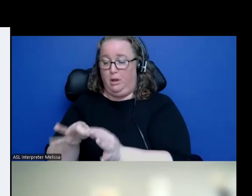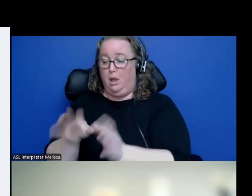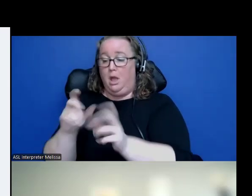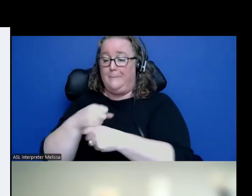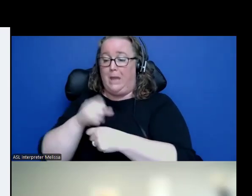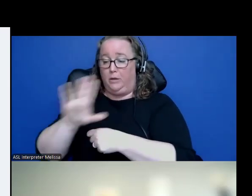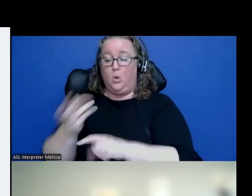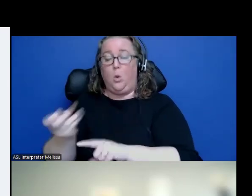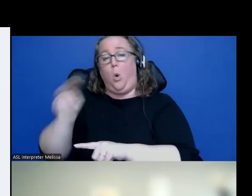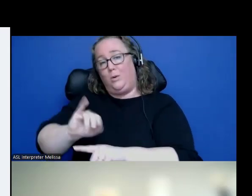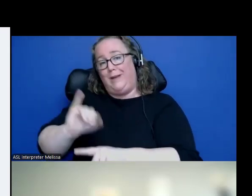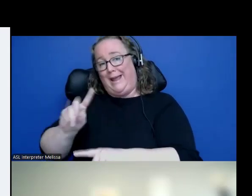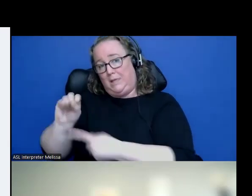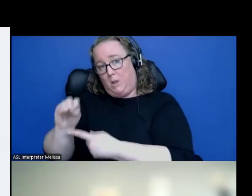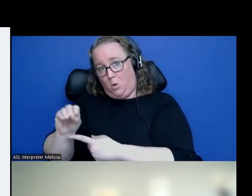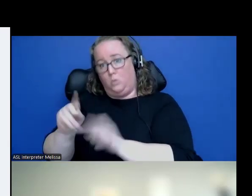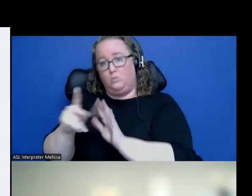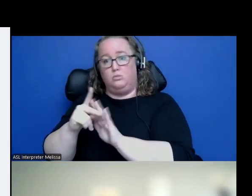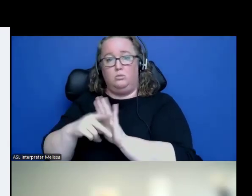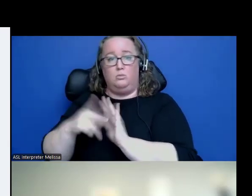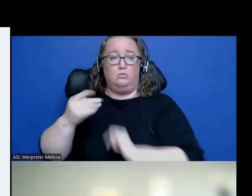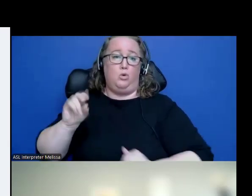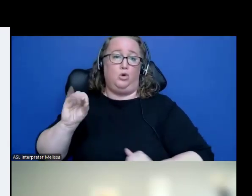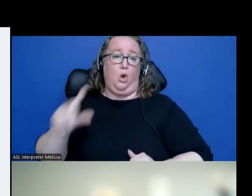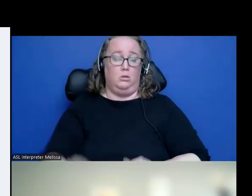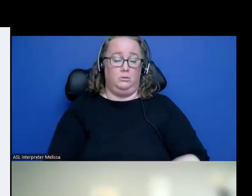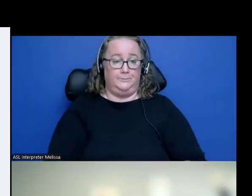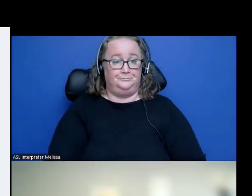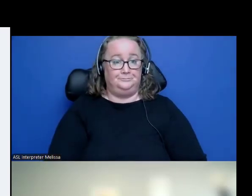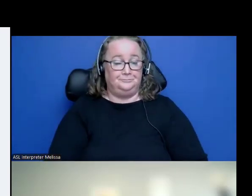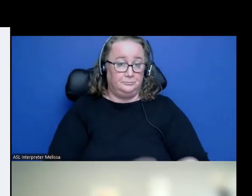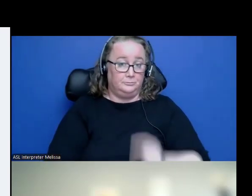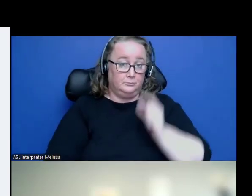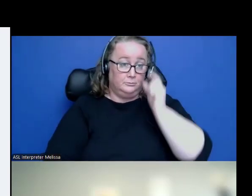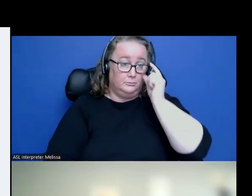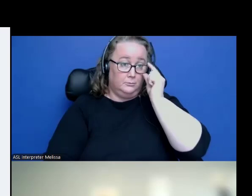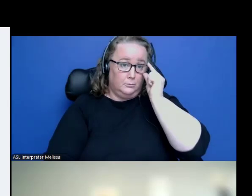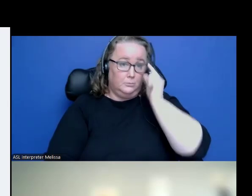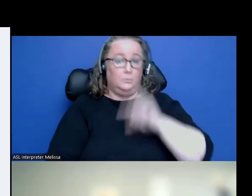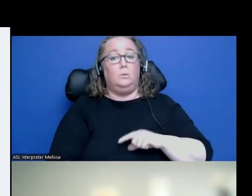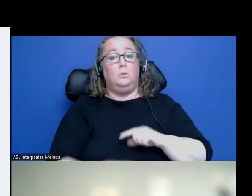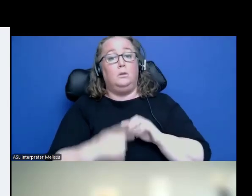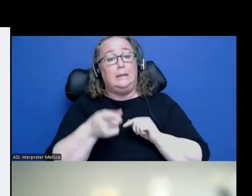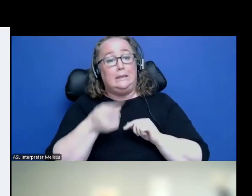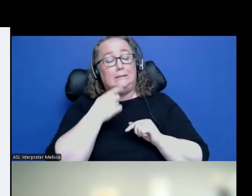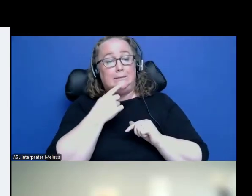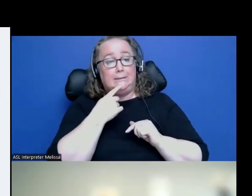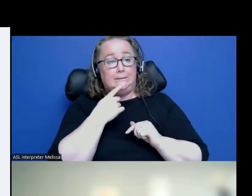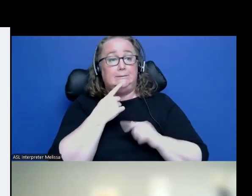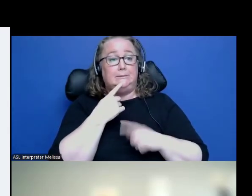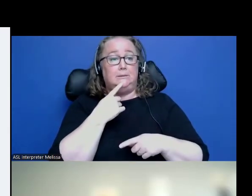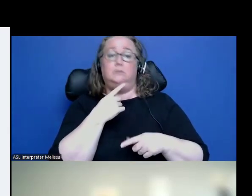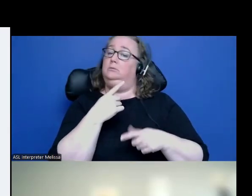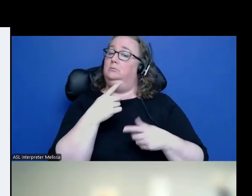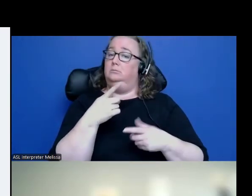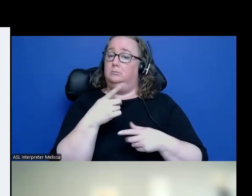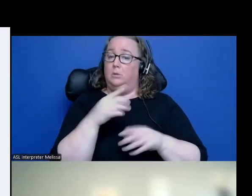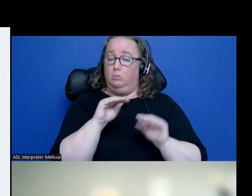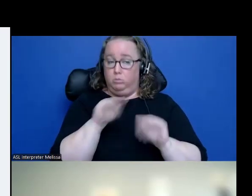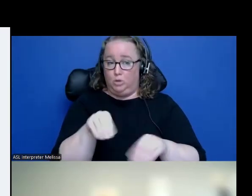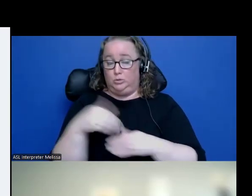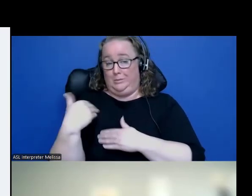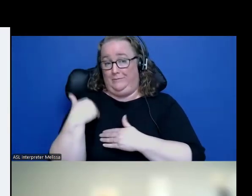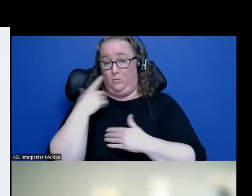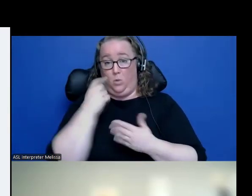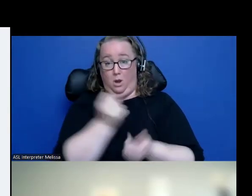quote-unquote IDO protocol. The protocol places the responsibility for authorizing these